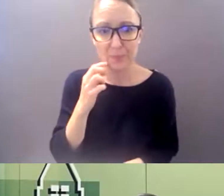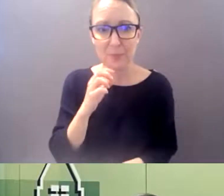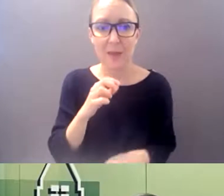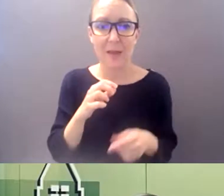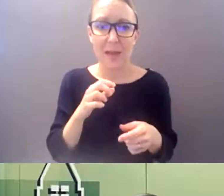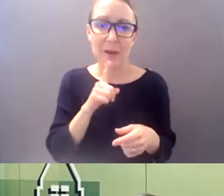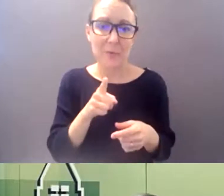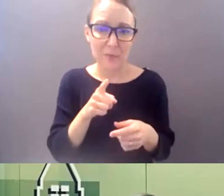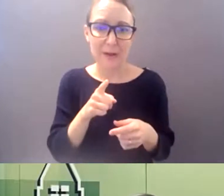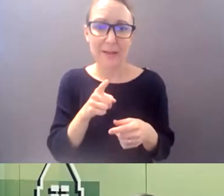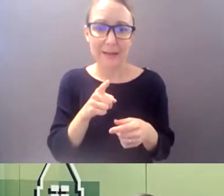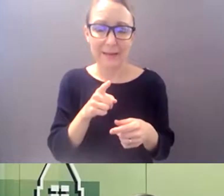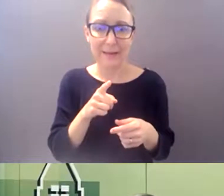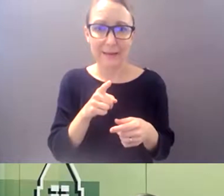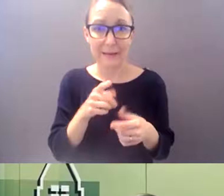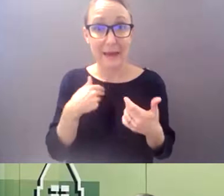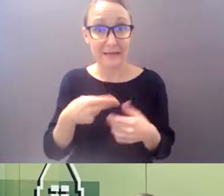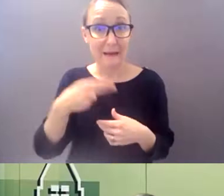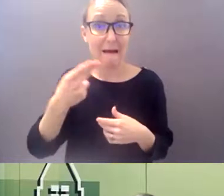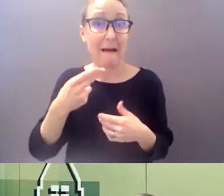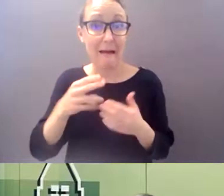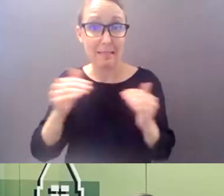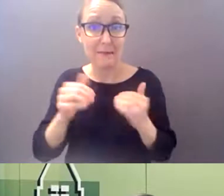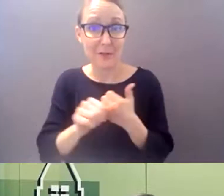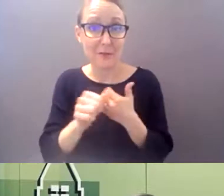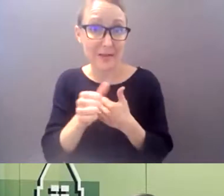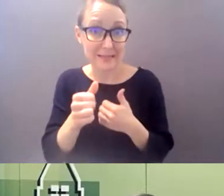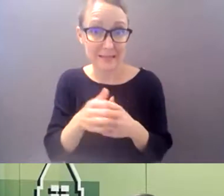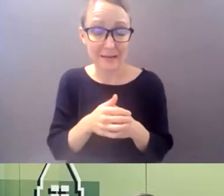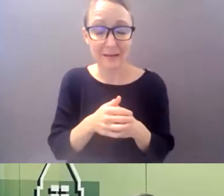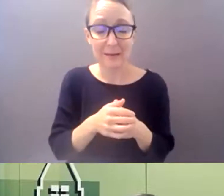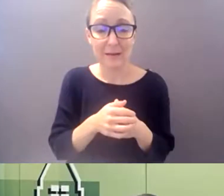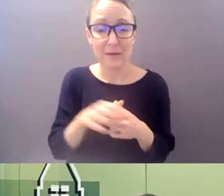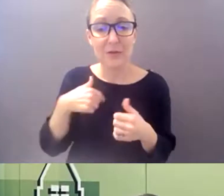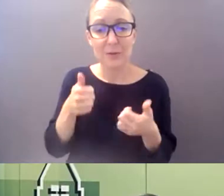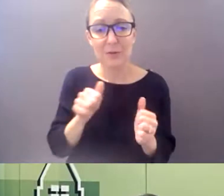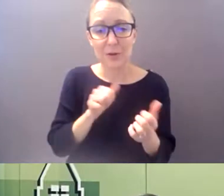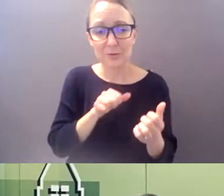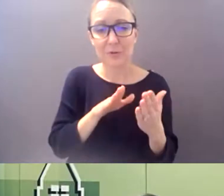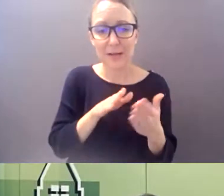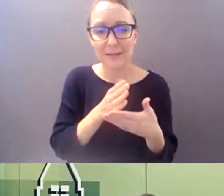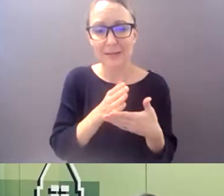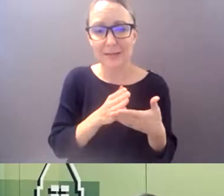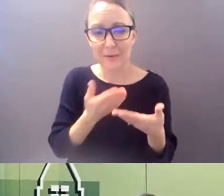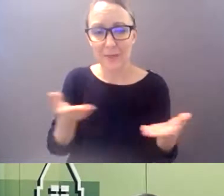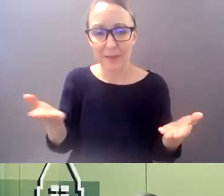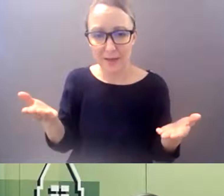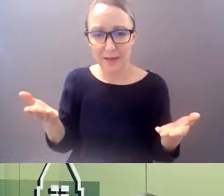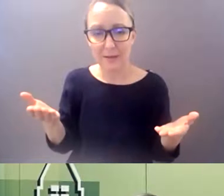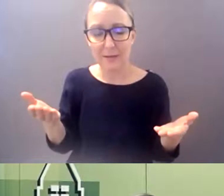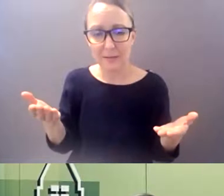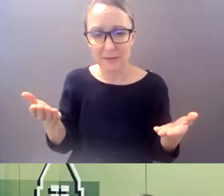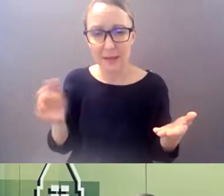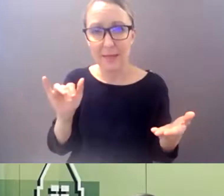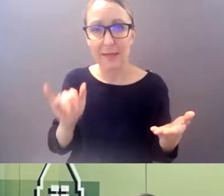So we are actually working on multiple levels trying to address, what are some of those things that